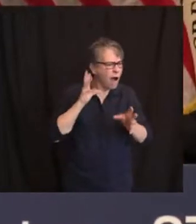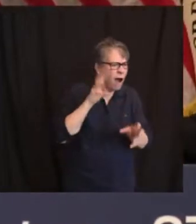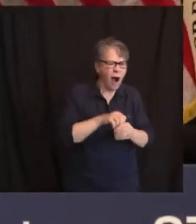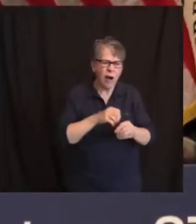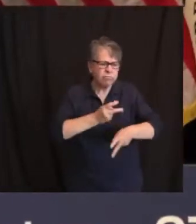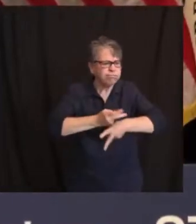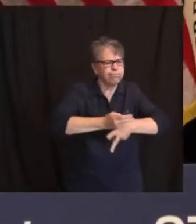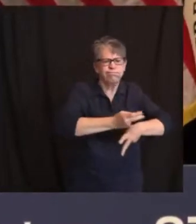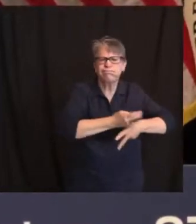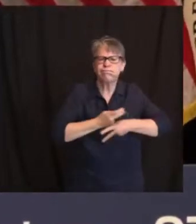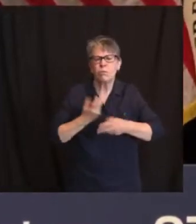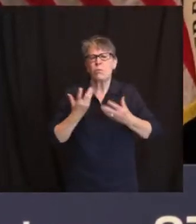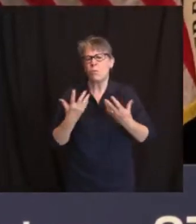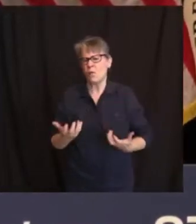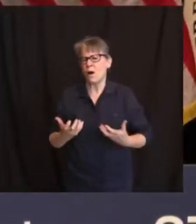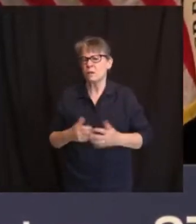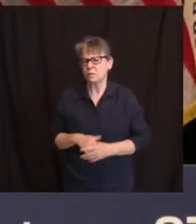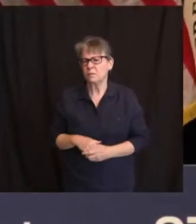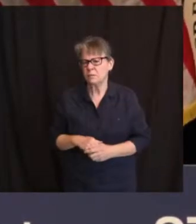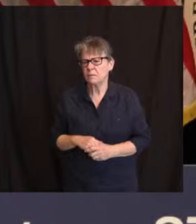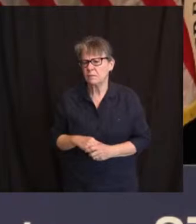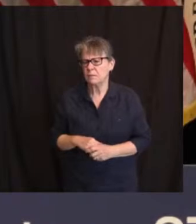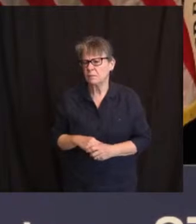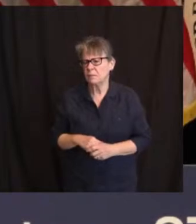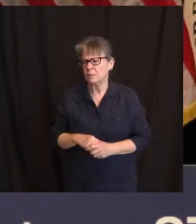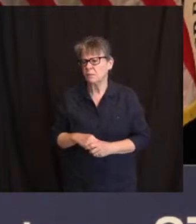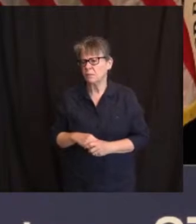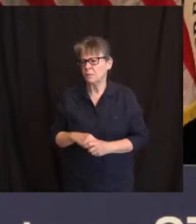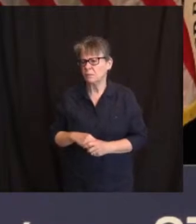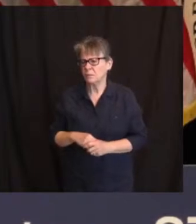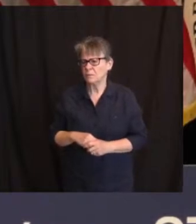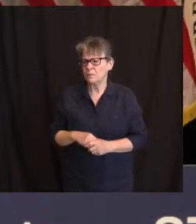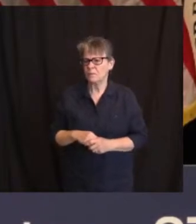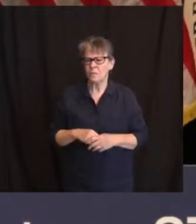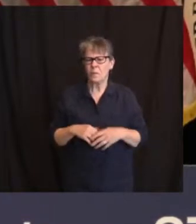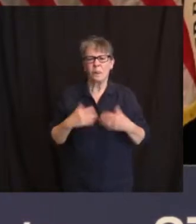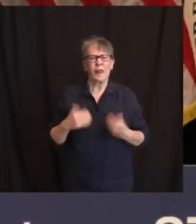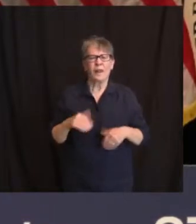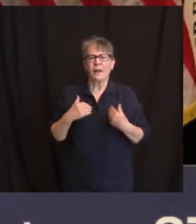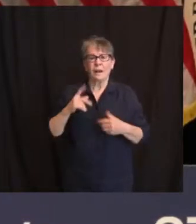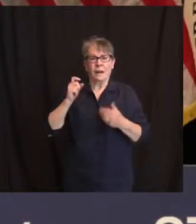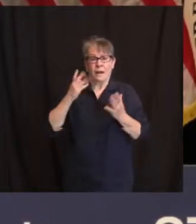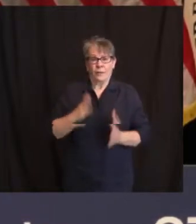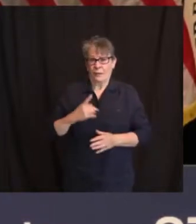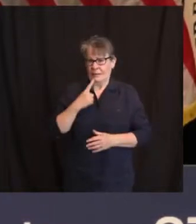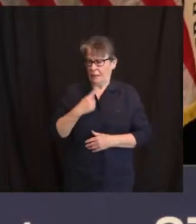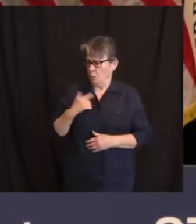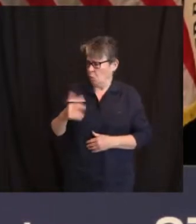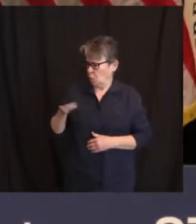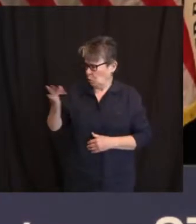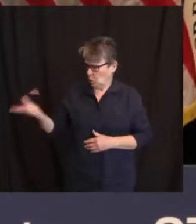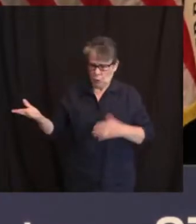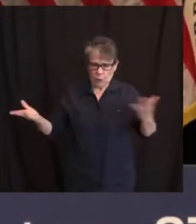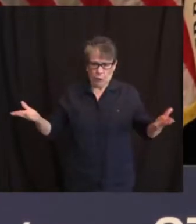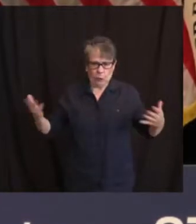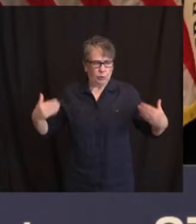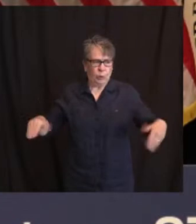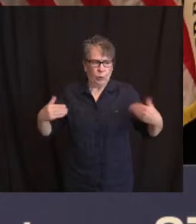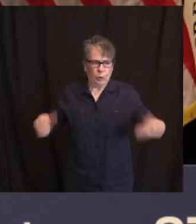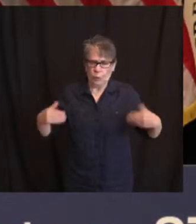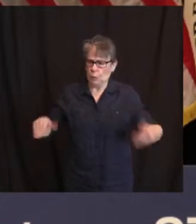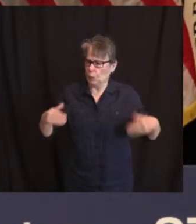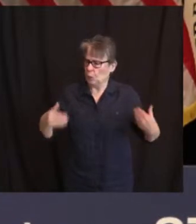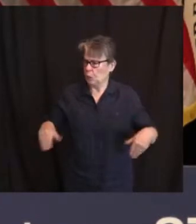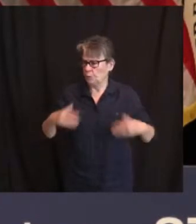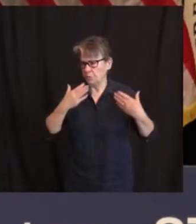both on each side of me and what you represent take every day right now. So thank you for asking. John,